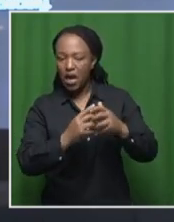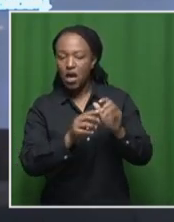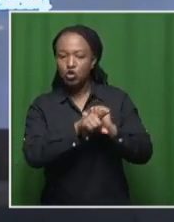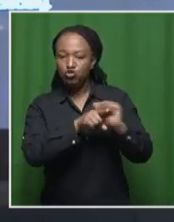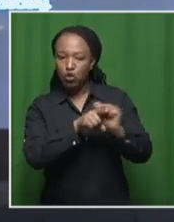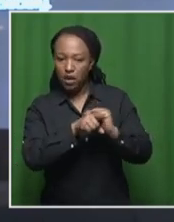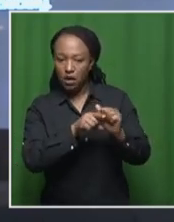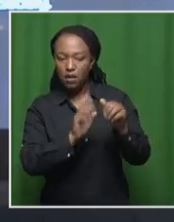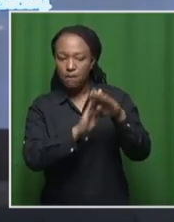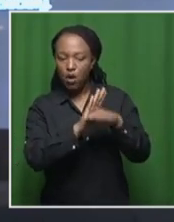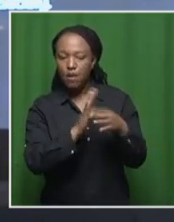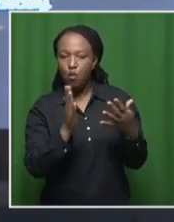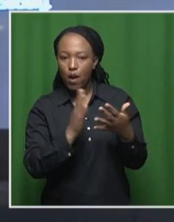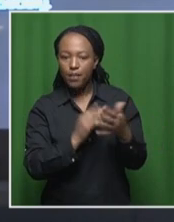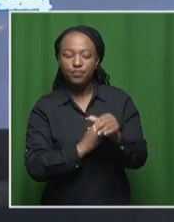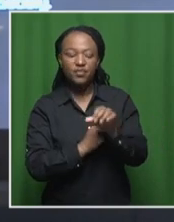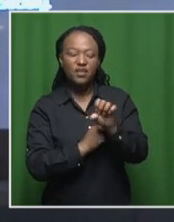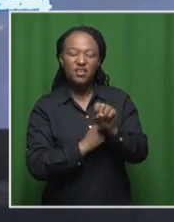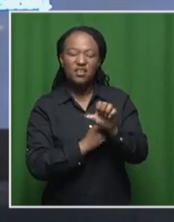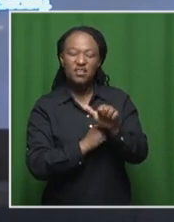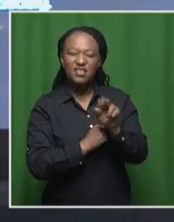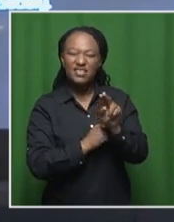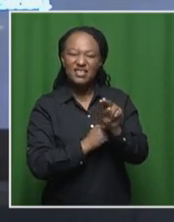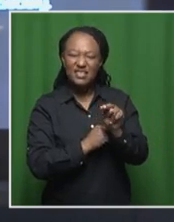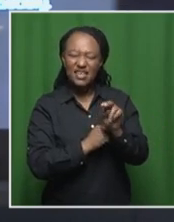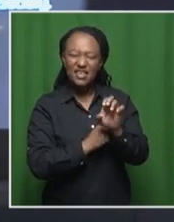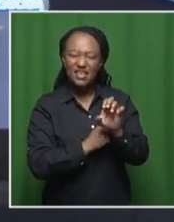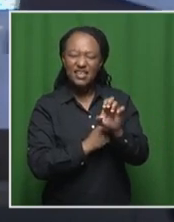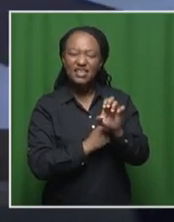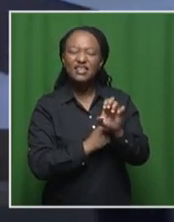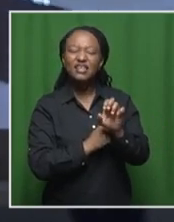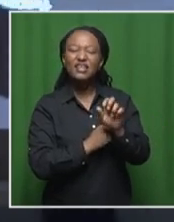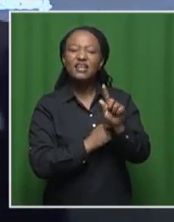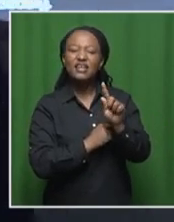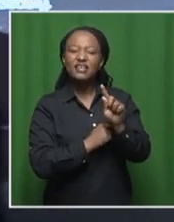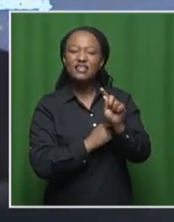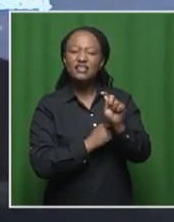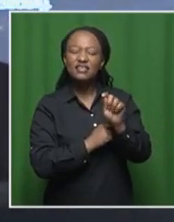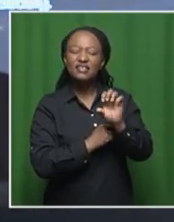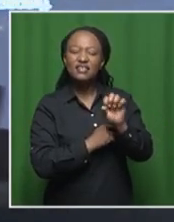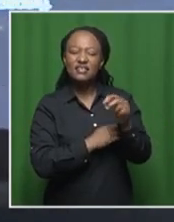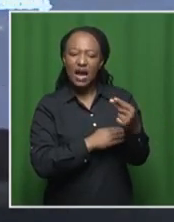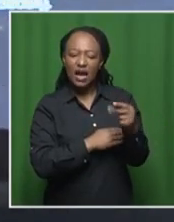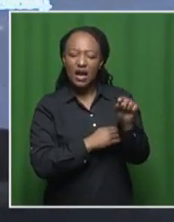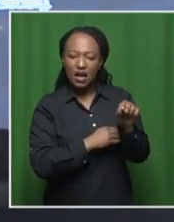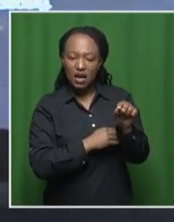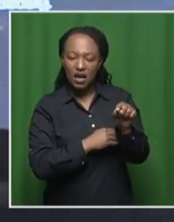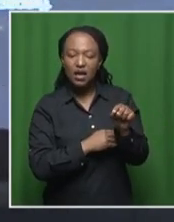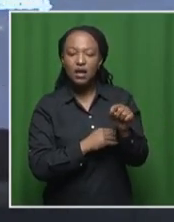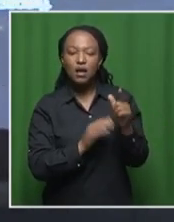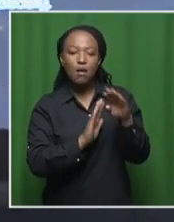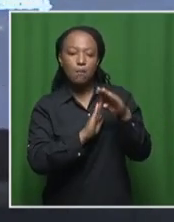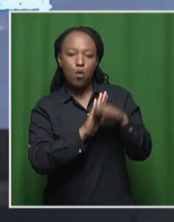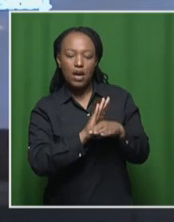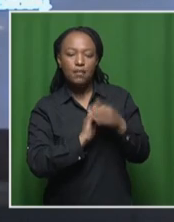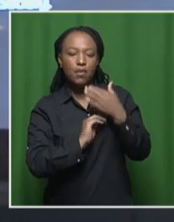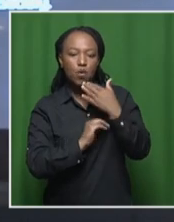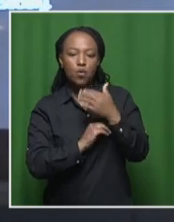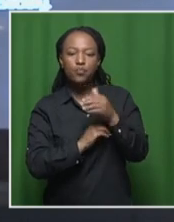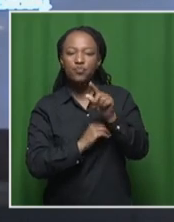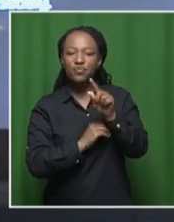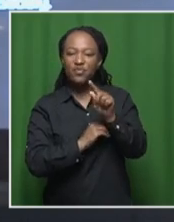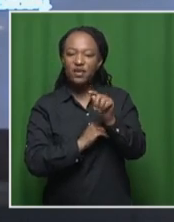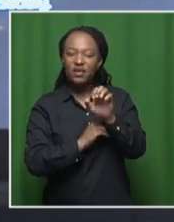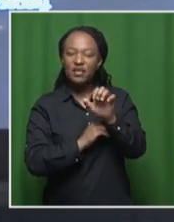programs within Sentech. But it is not enough. The program that's done by the Telecom Center